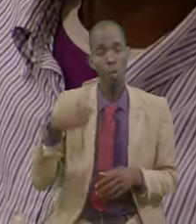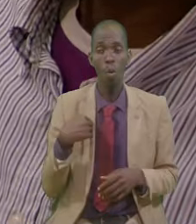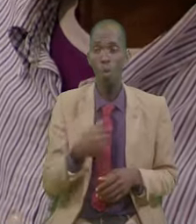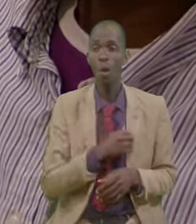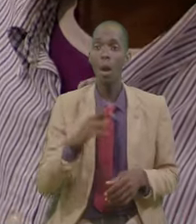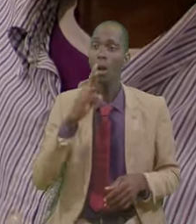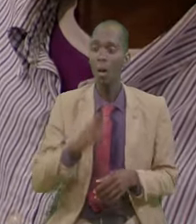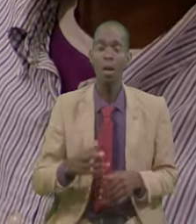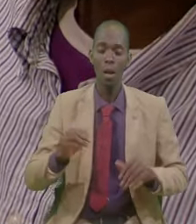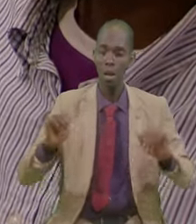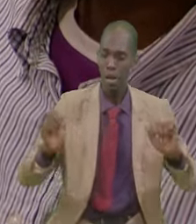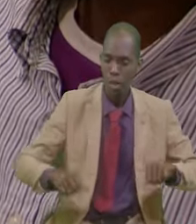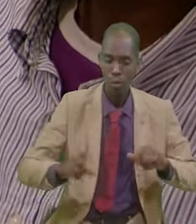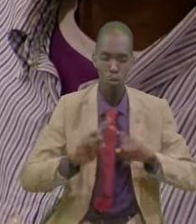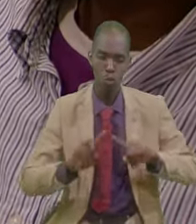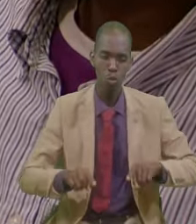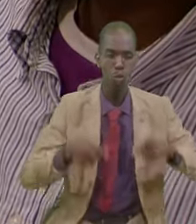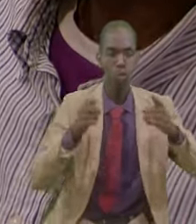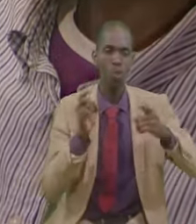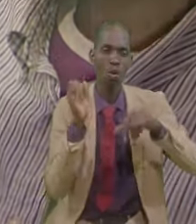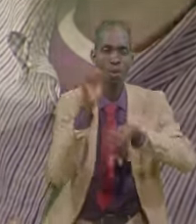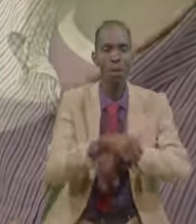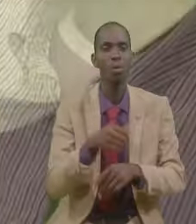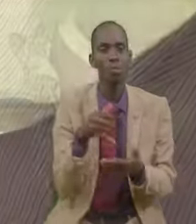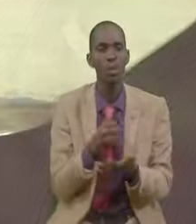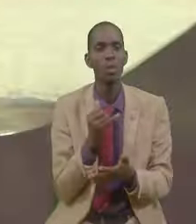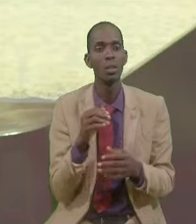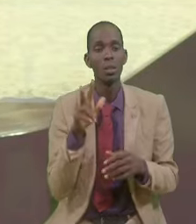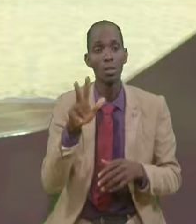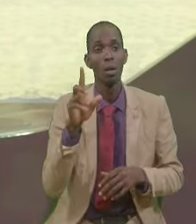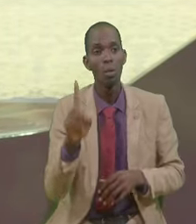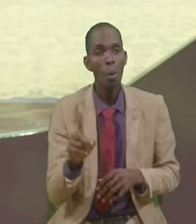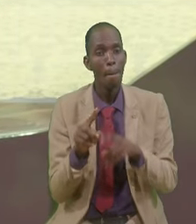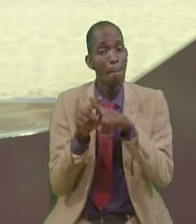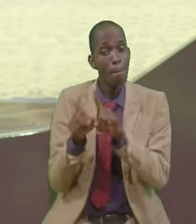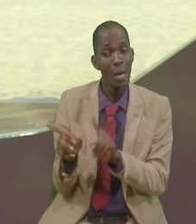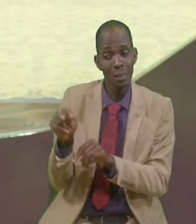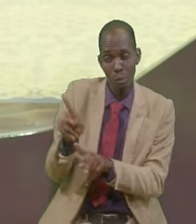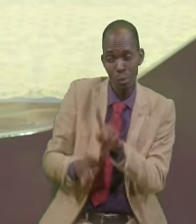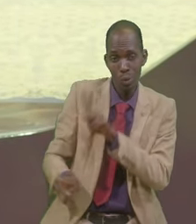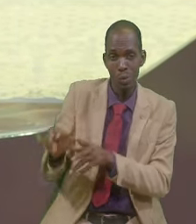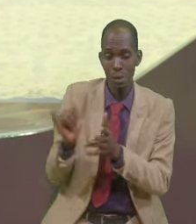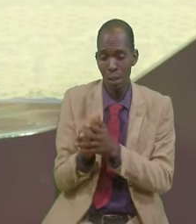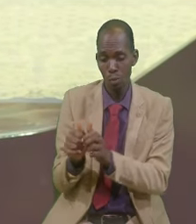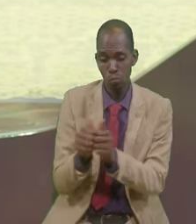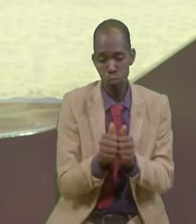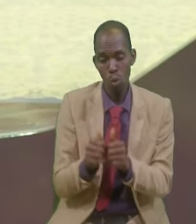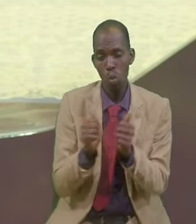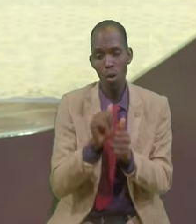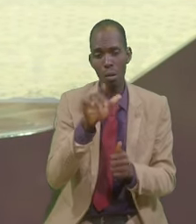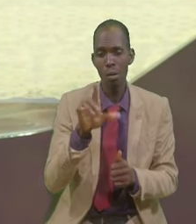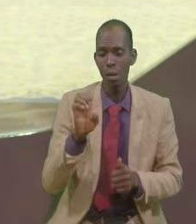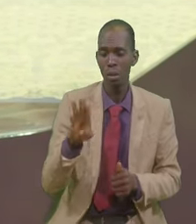well able to overcome it. Verse 31, but the men that went up with him said, we be